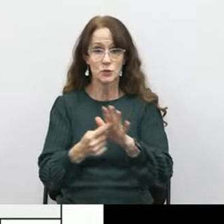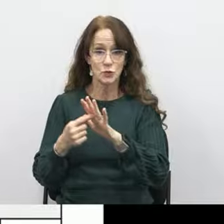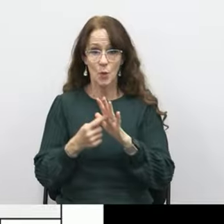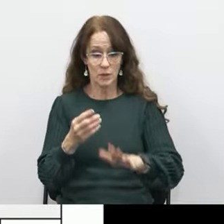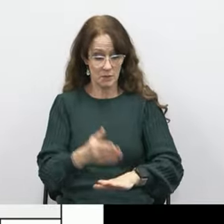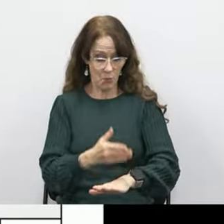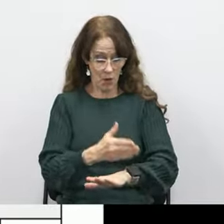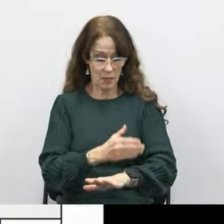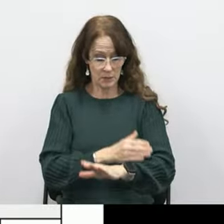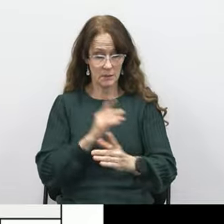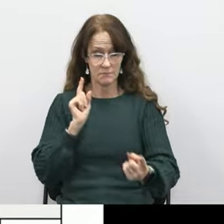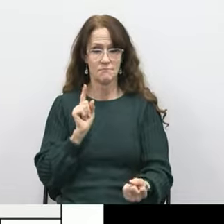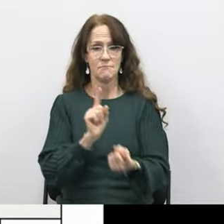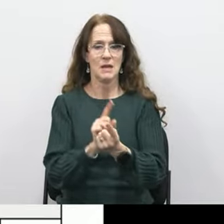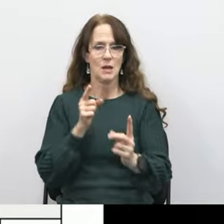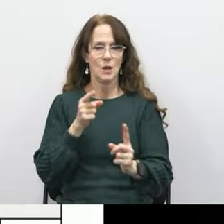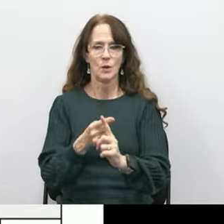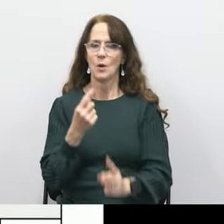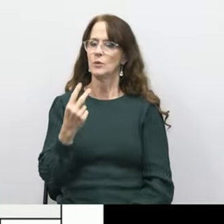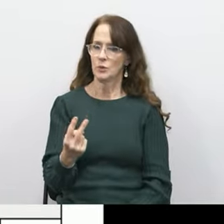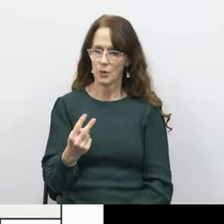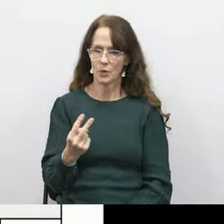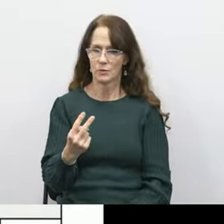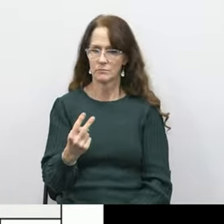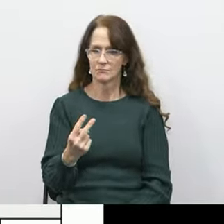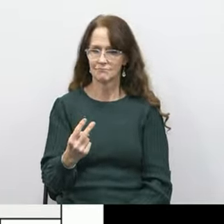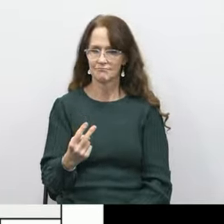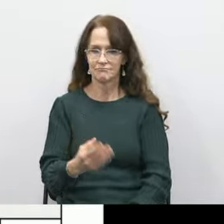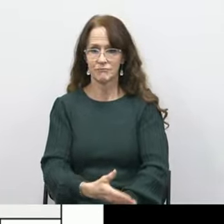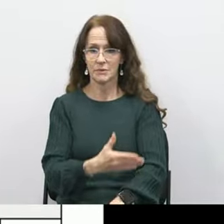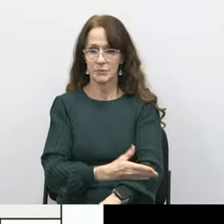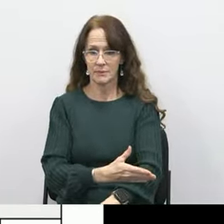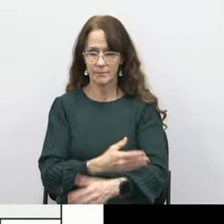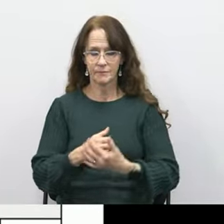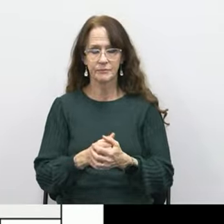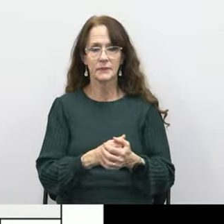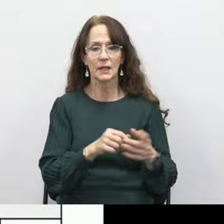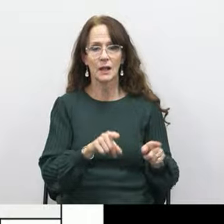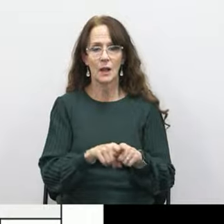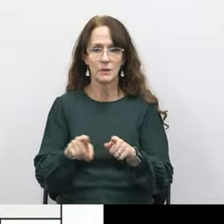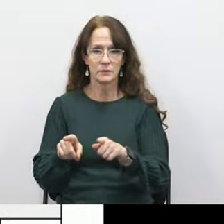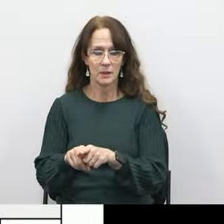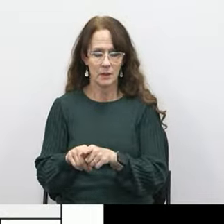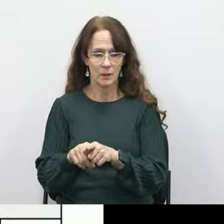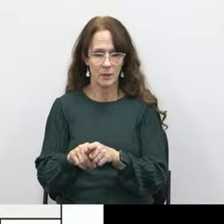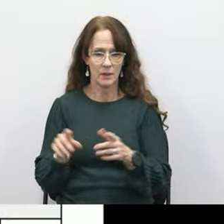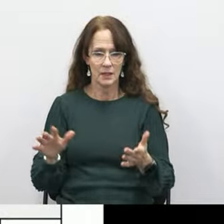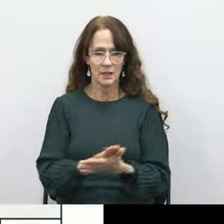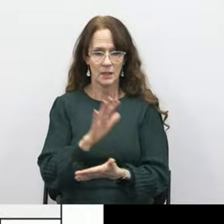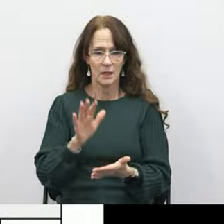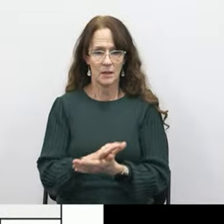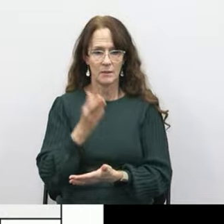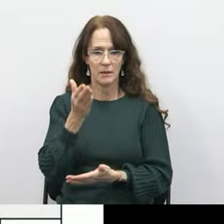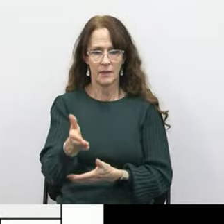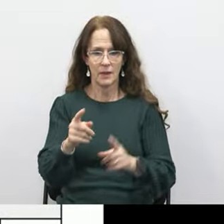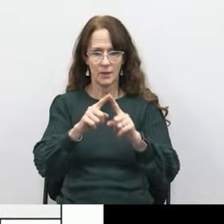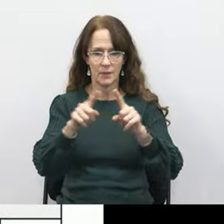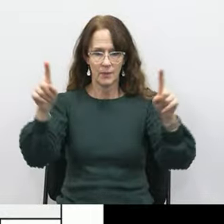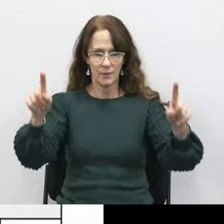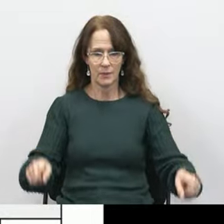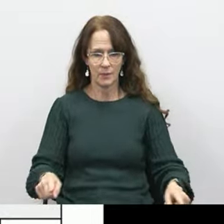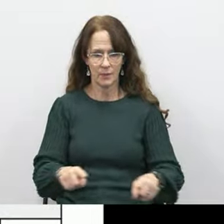progress towards meeting goal 2 that the board has set. Also in this document that's on the screen, you'll see